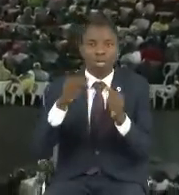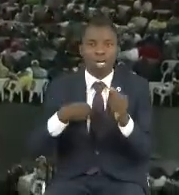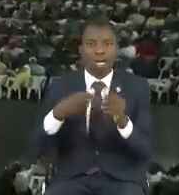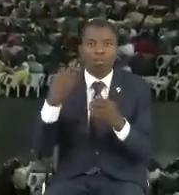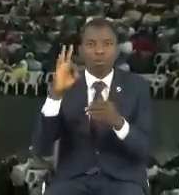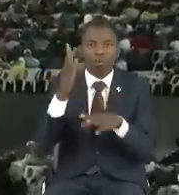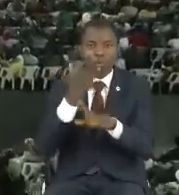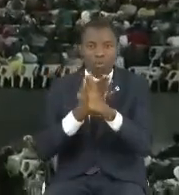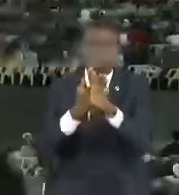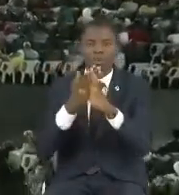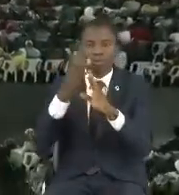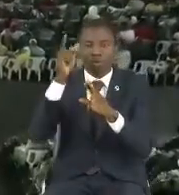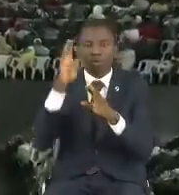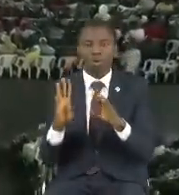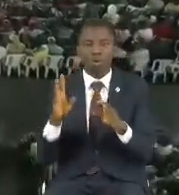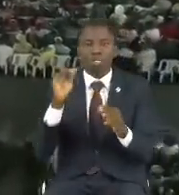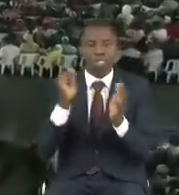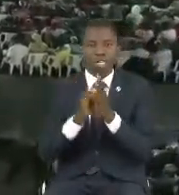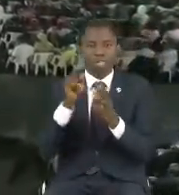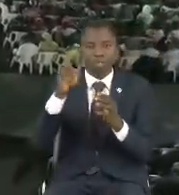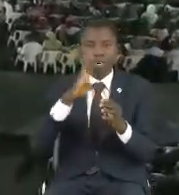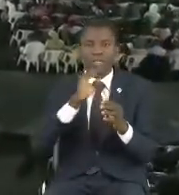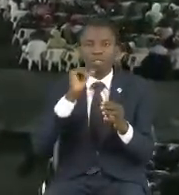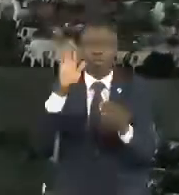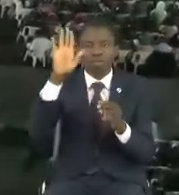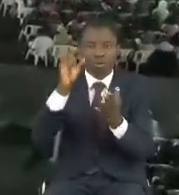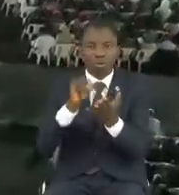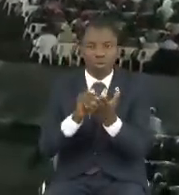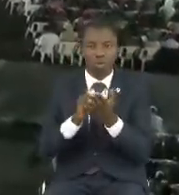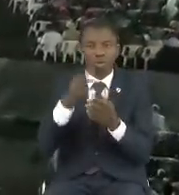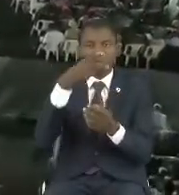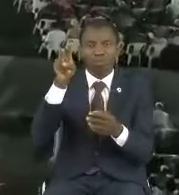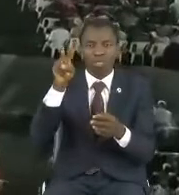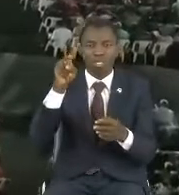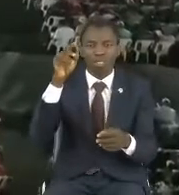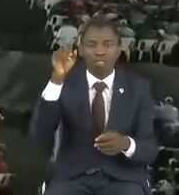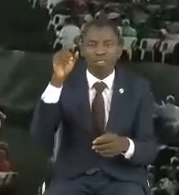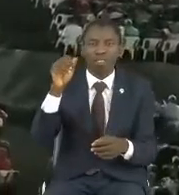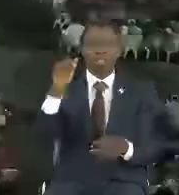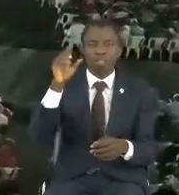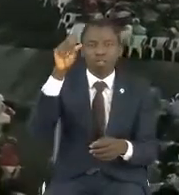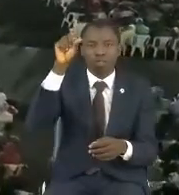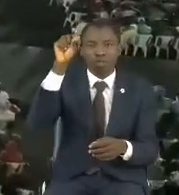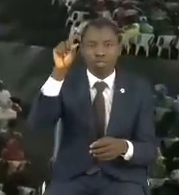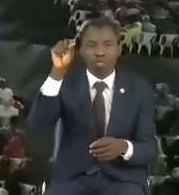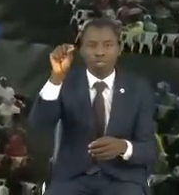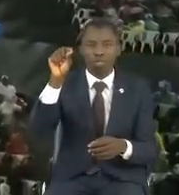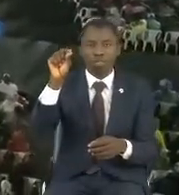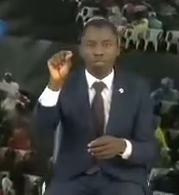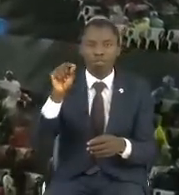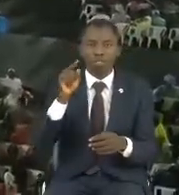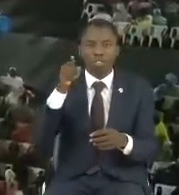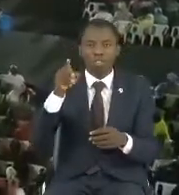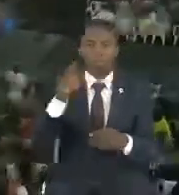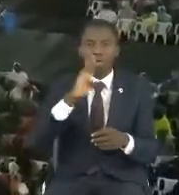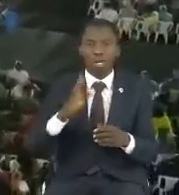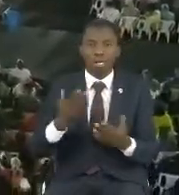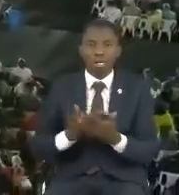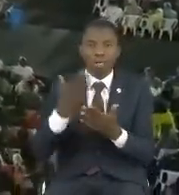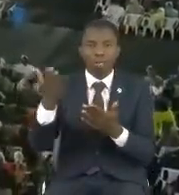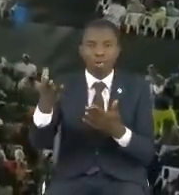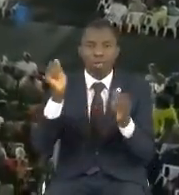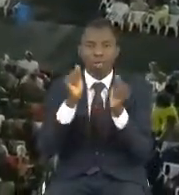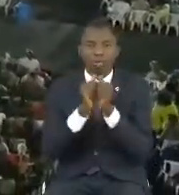are not your own? Look at verse 20. It says, for ye are bought with a